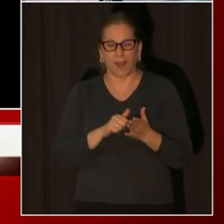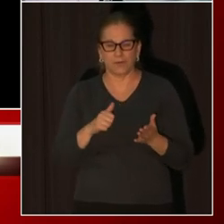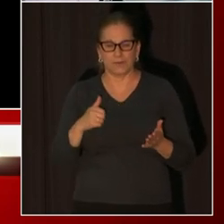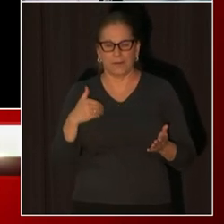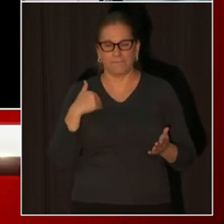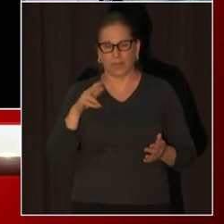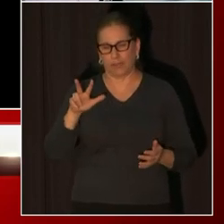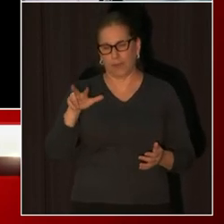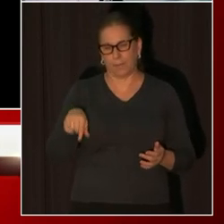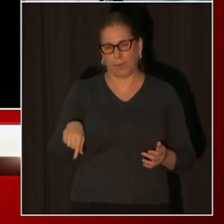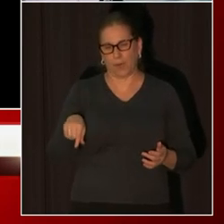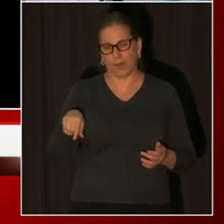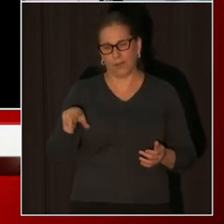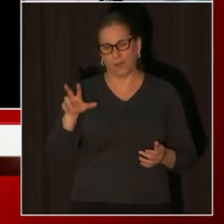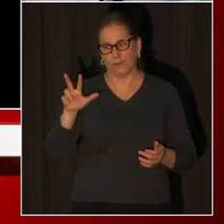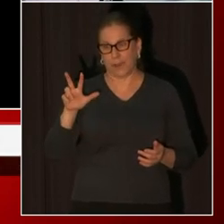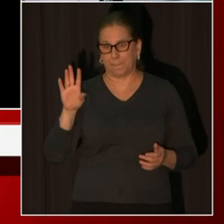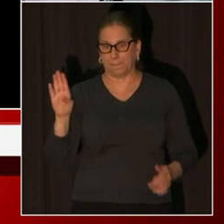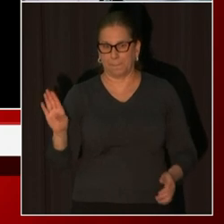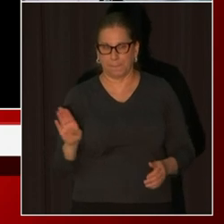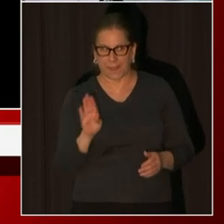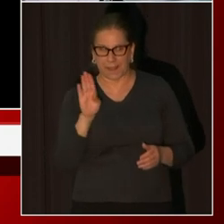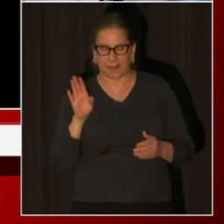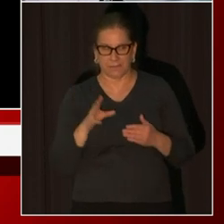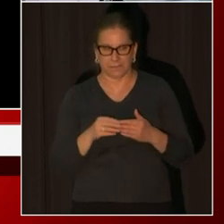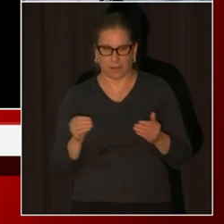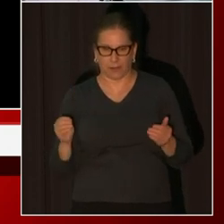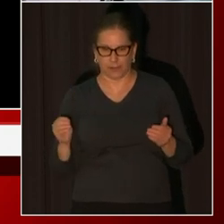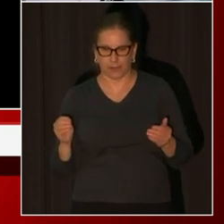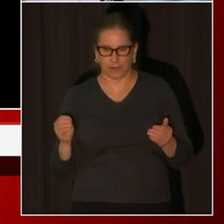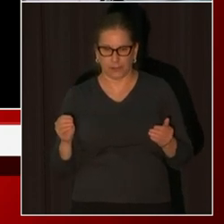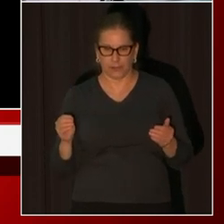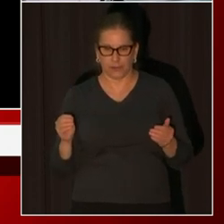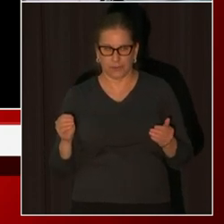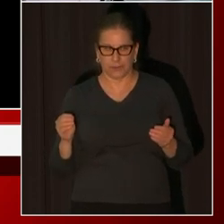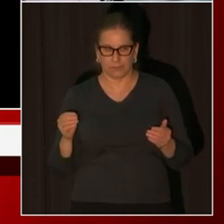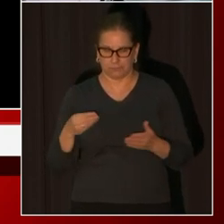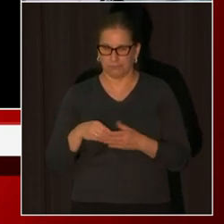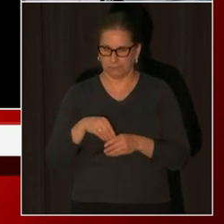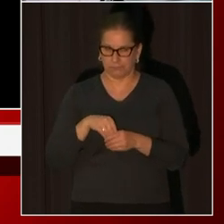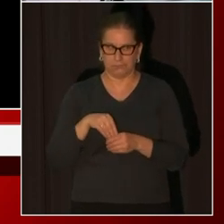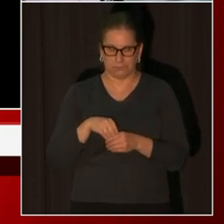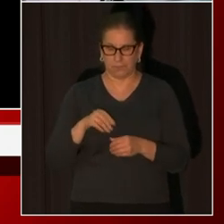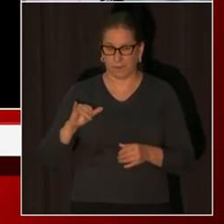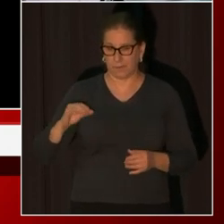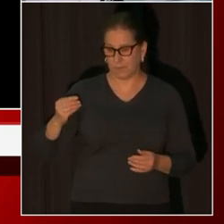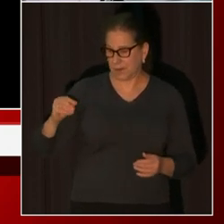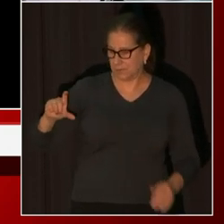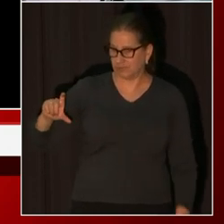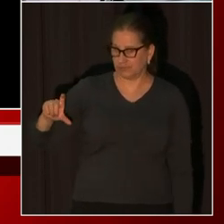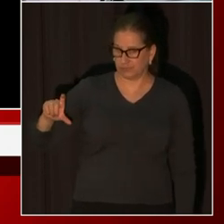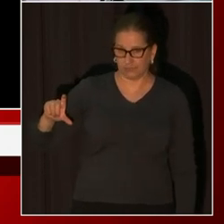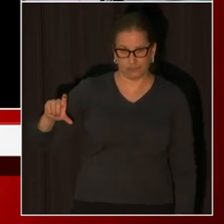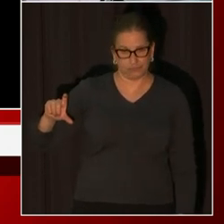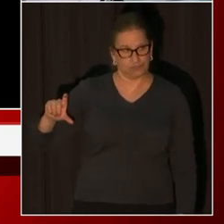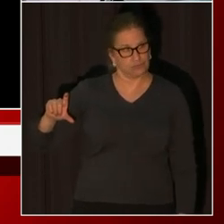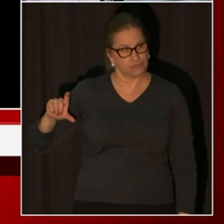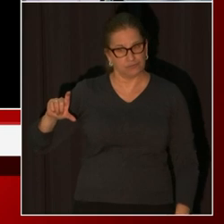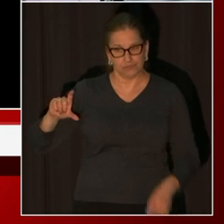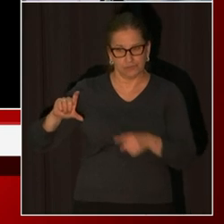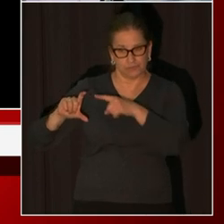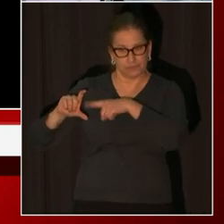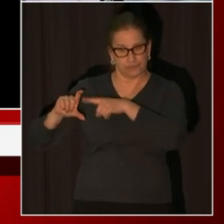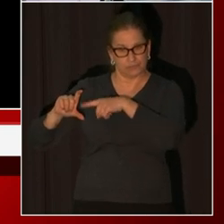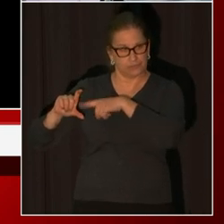A significant portion of that I've already talked about, and that's the area in the orange in this donut, the Fiscal Stabilization and Cash